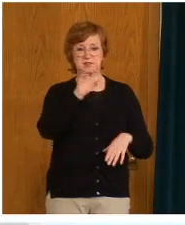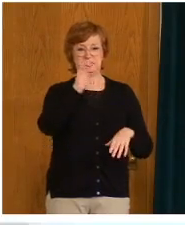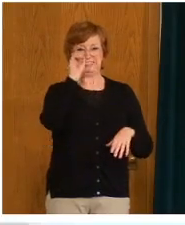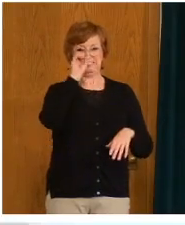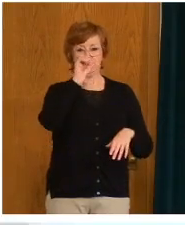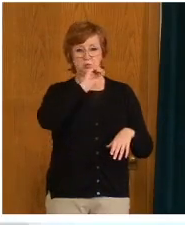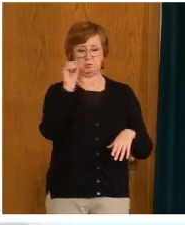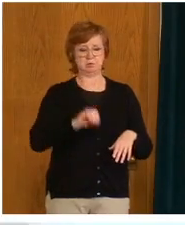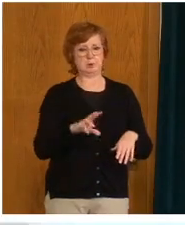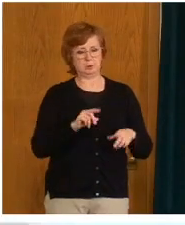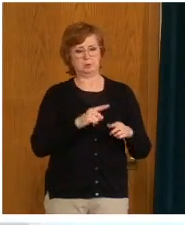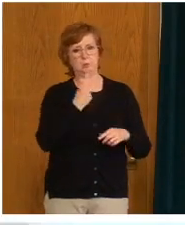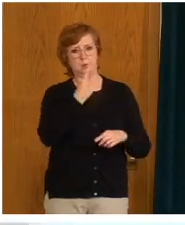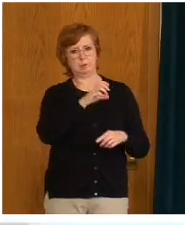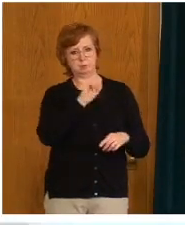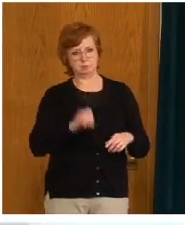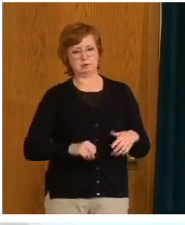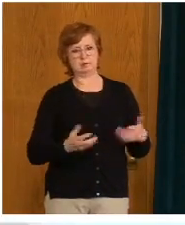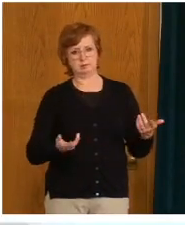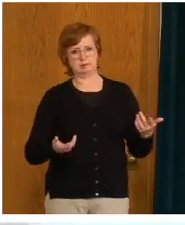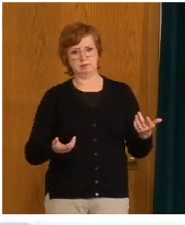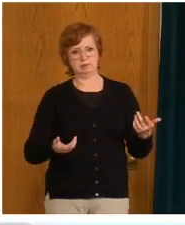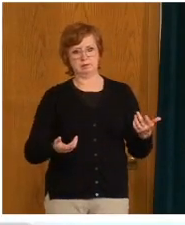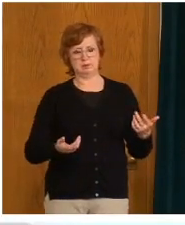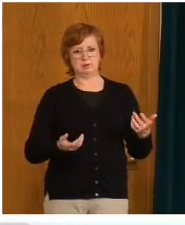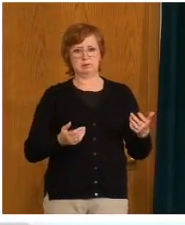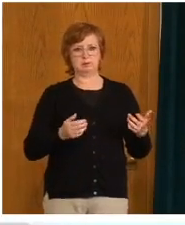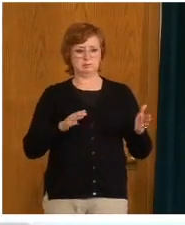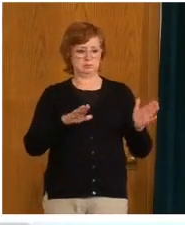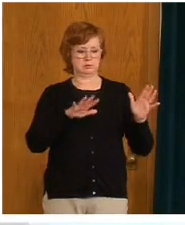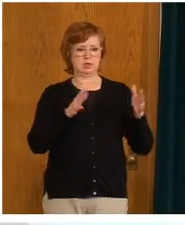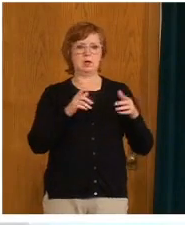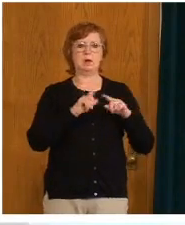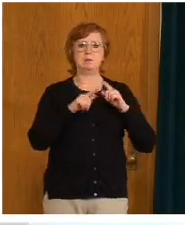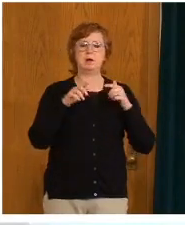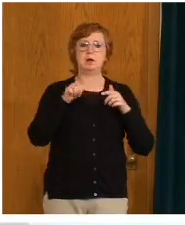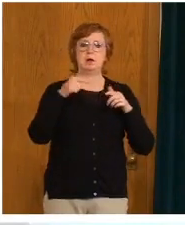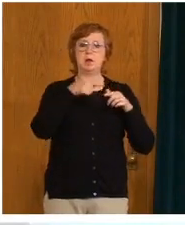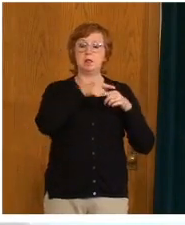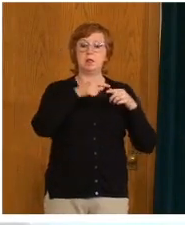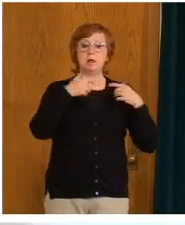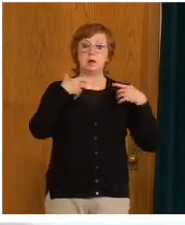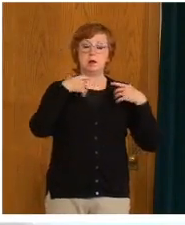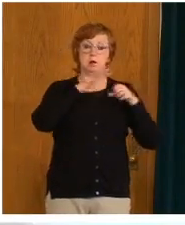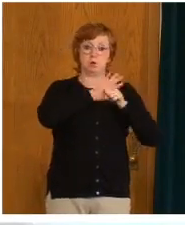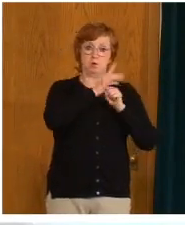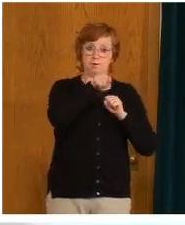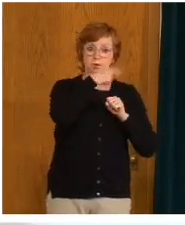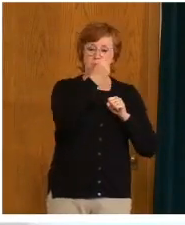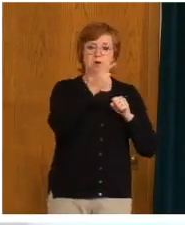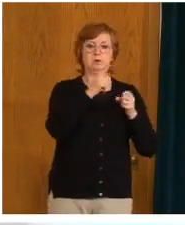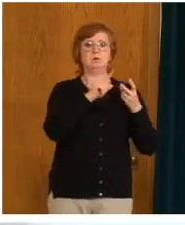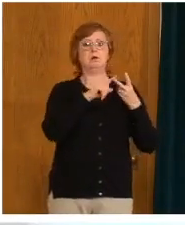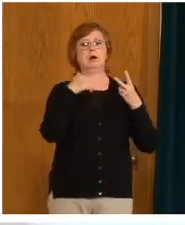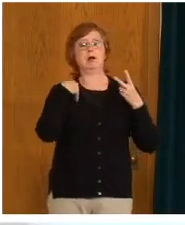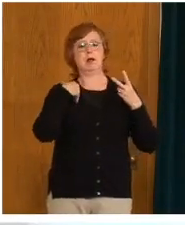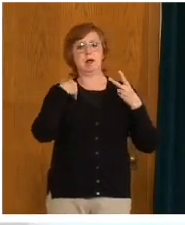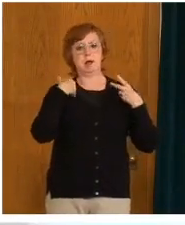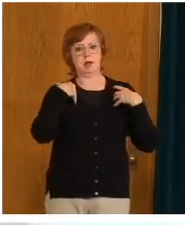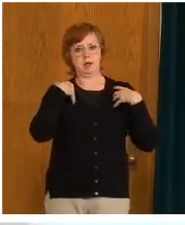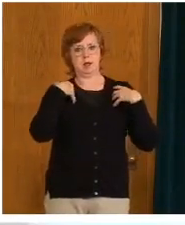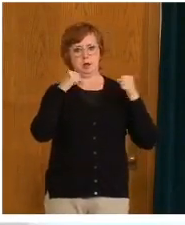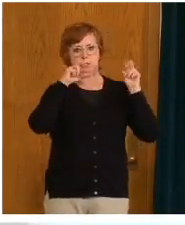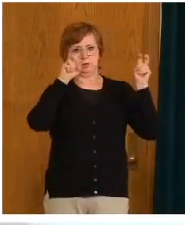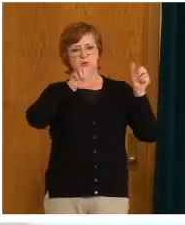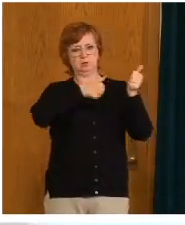people who were vaccinated had other serious comorbidities, were older, and ended up in hospital. We also